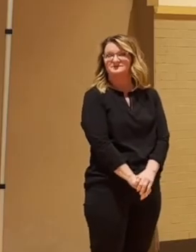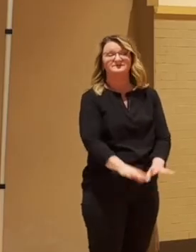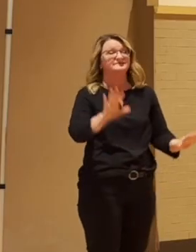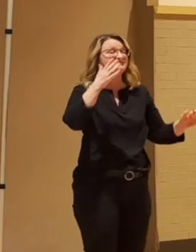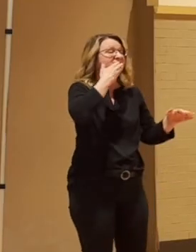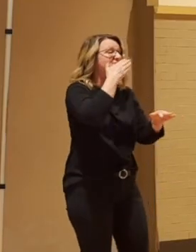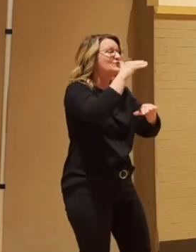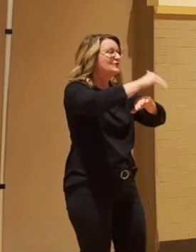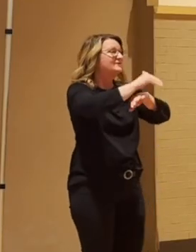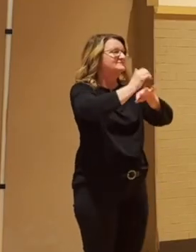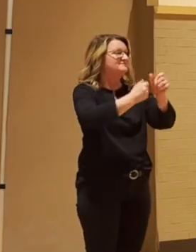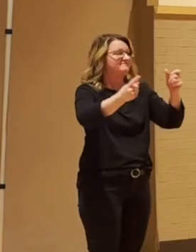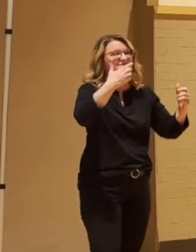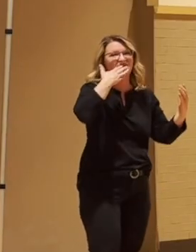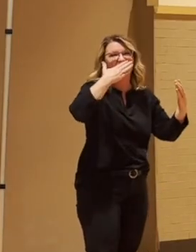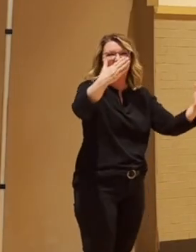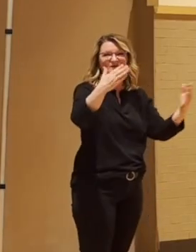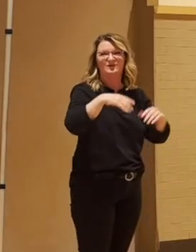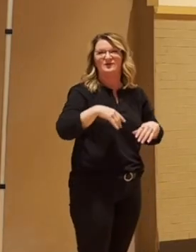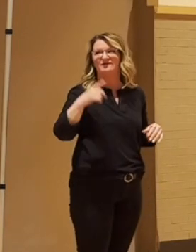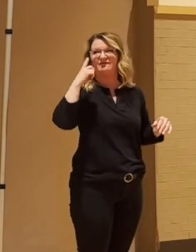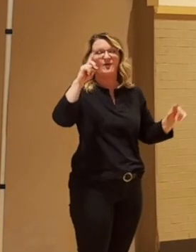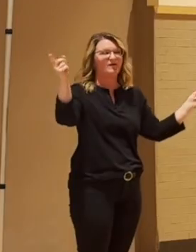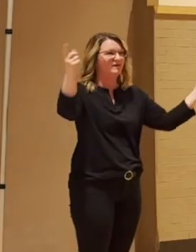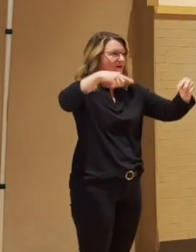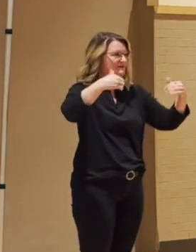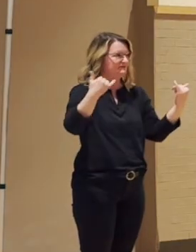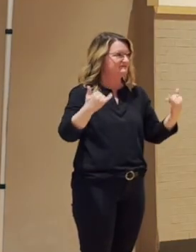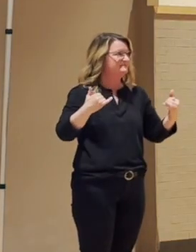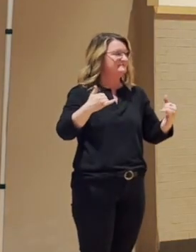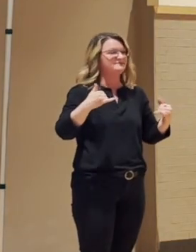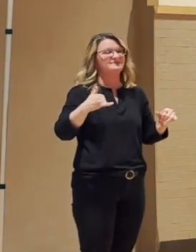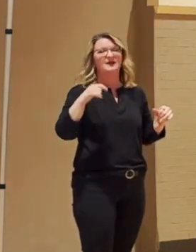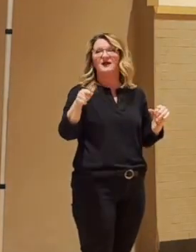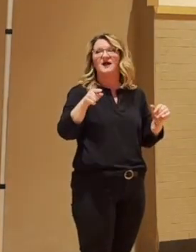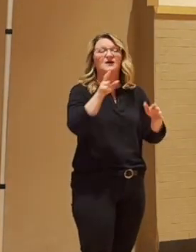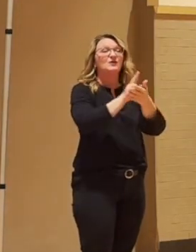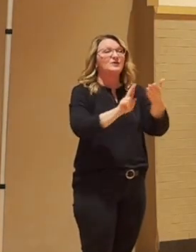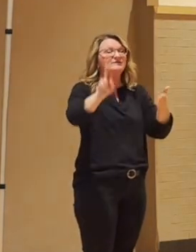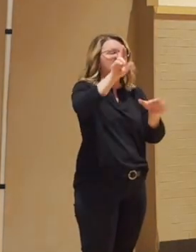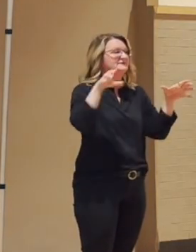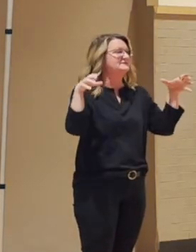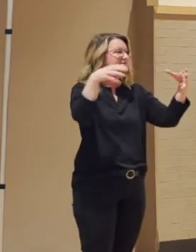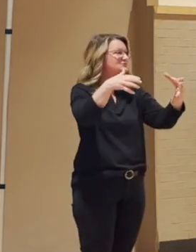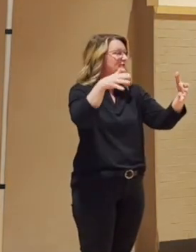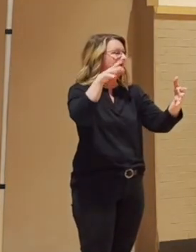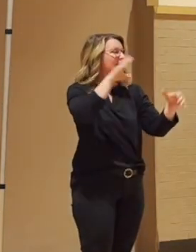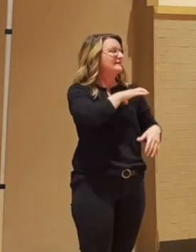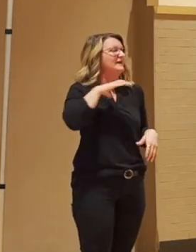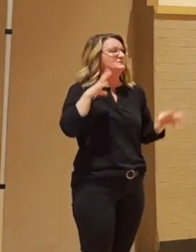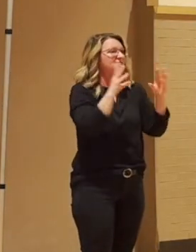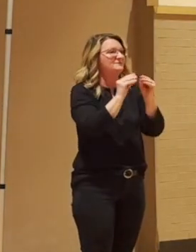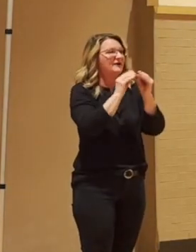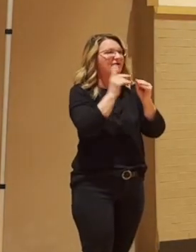Well, good evening, everyone, and thank you for being here at the University District Council meeting for the Queen